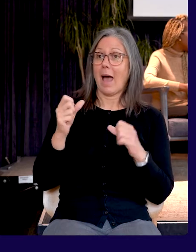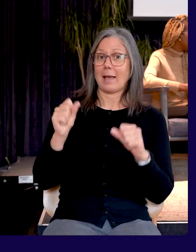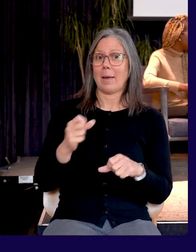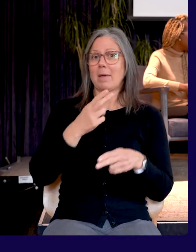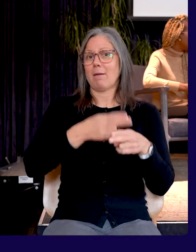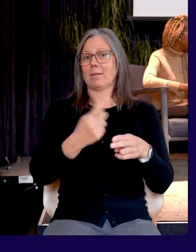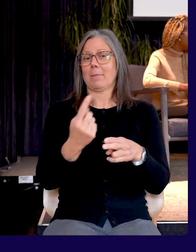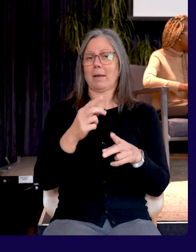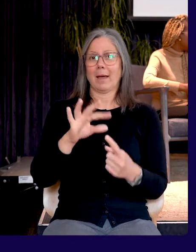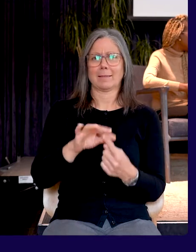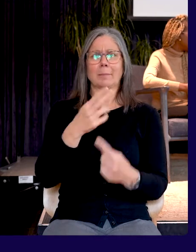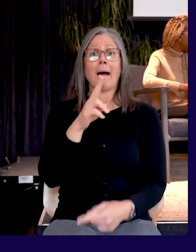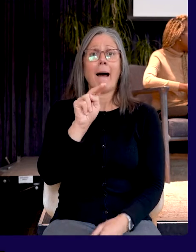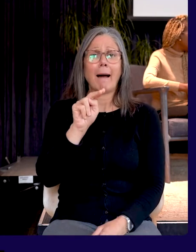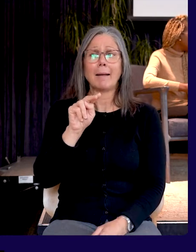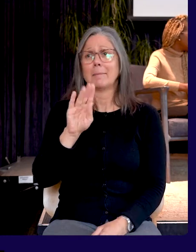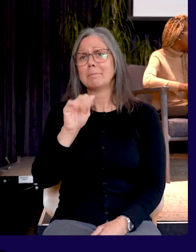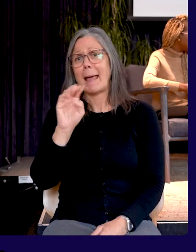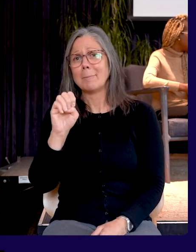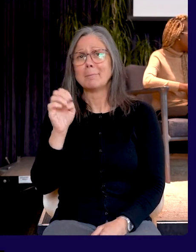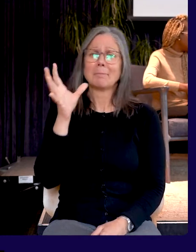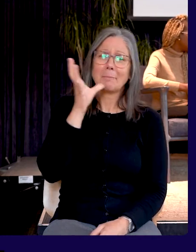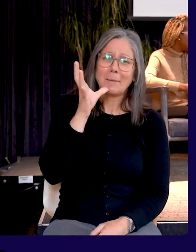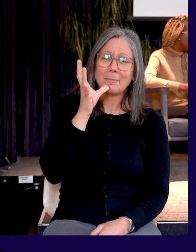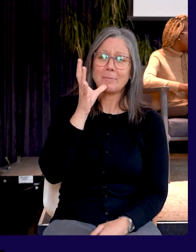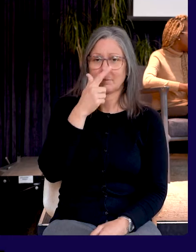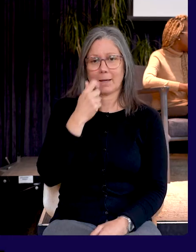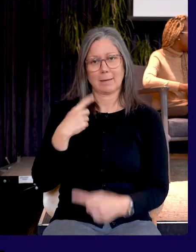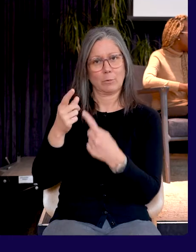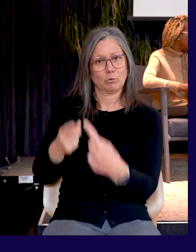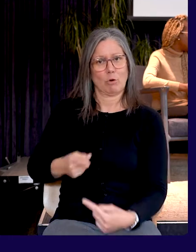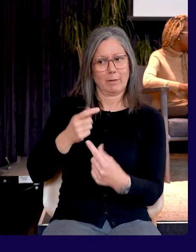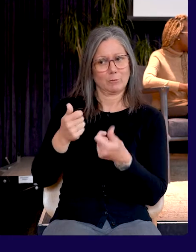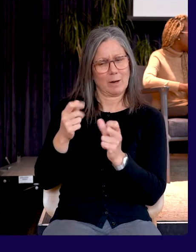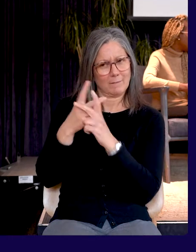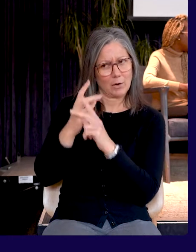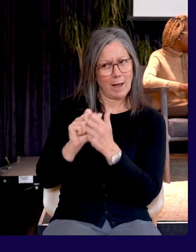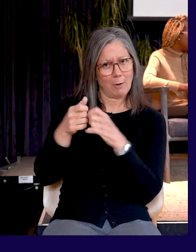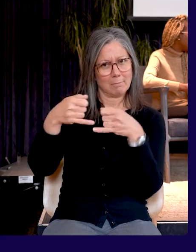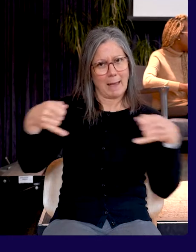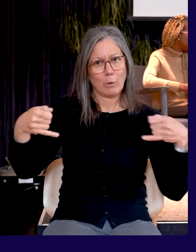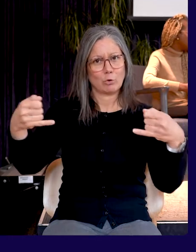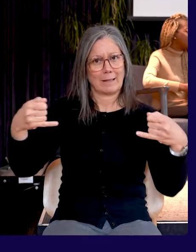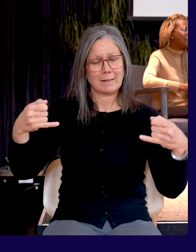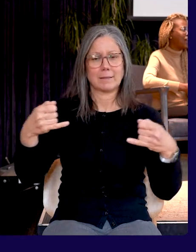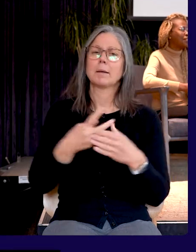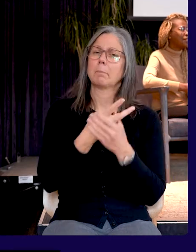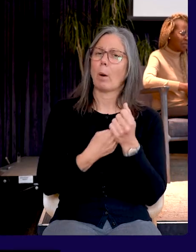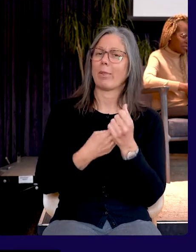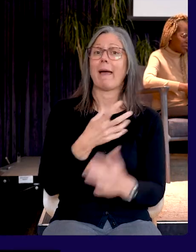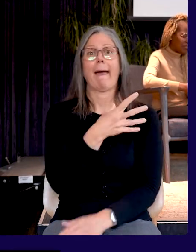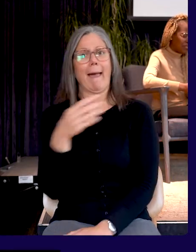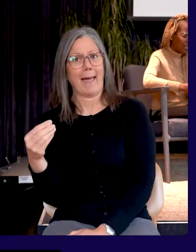than hun and babe and mom, because I was struggling to figure that out. So I think there's both and. Yeah, Tiffany, I